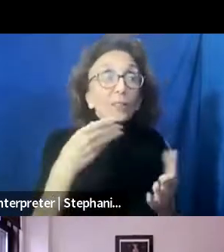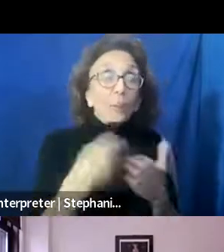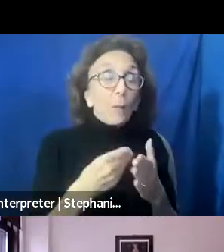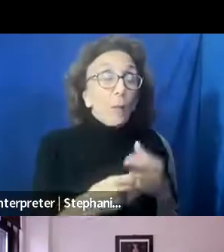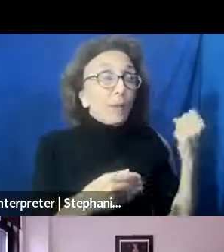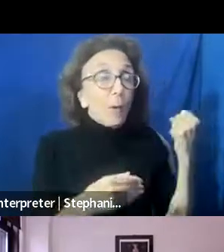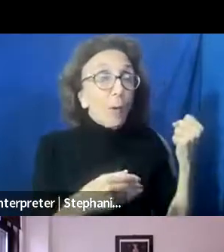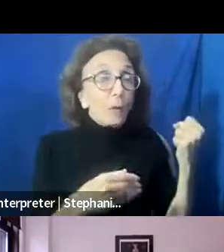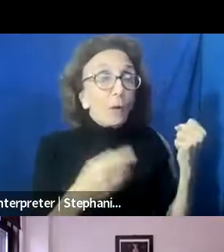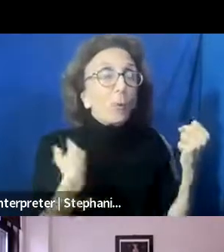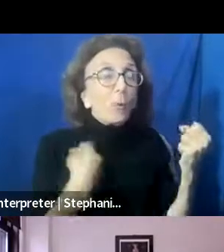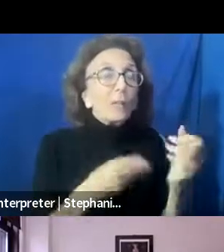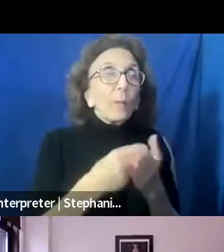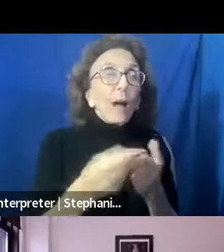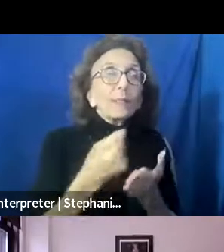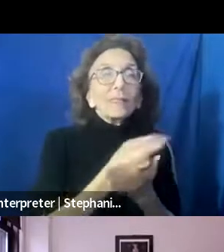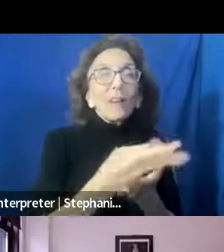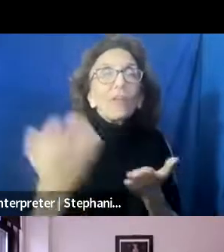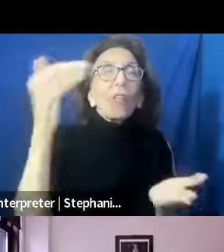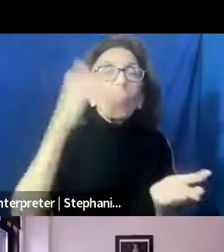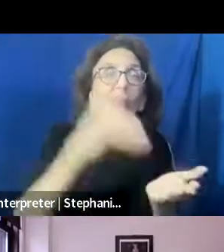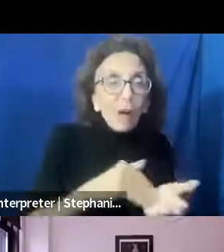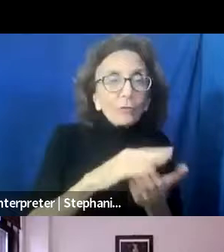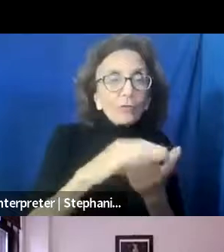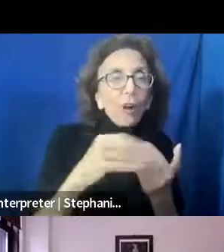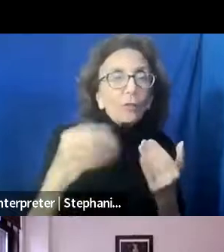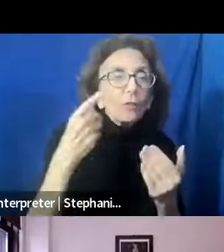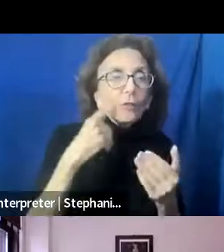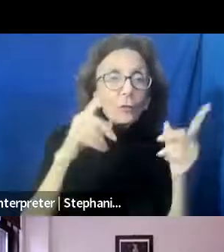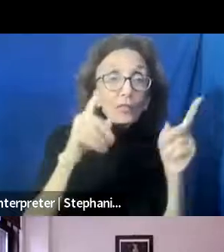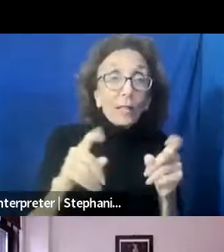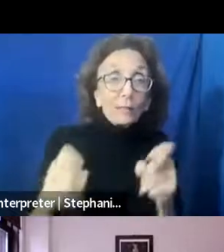a few $1,000s worth of test kits. We were lucky.